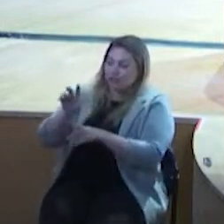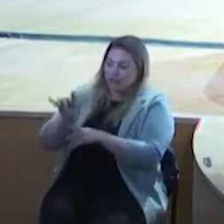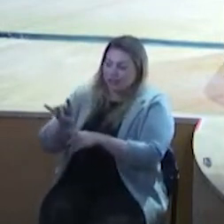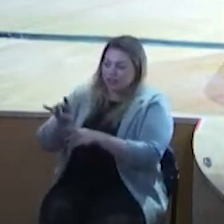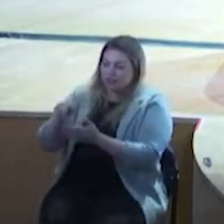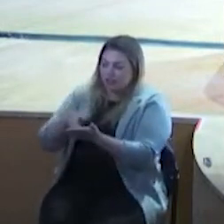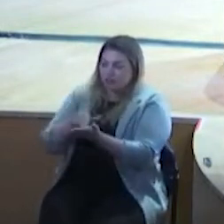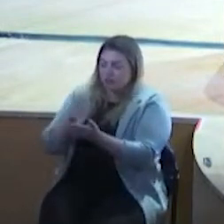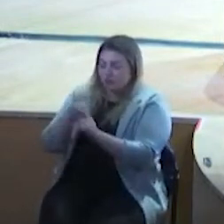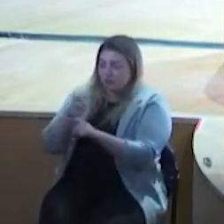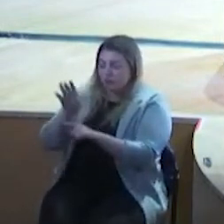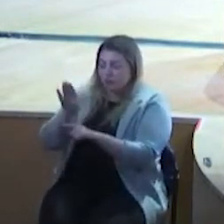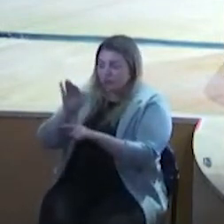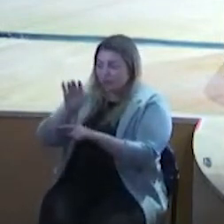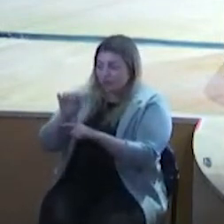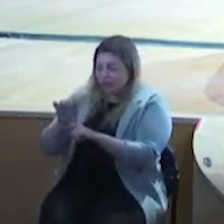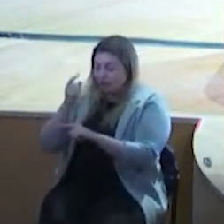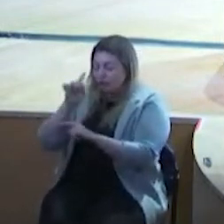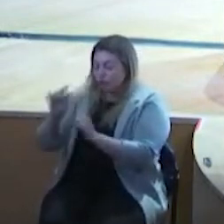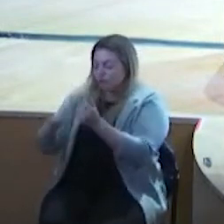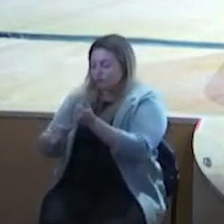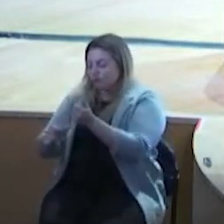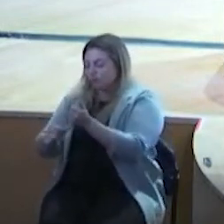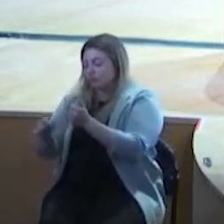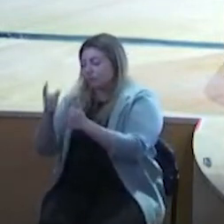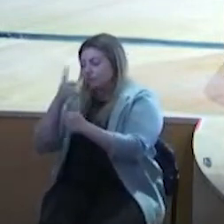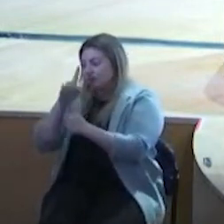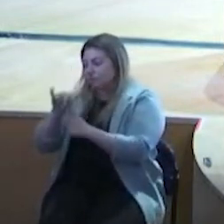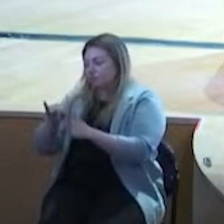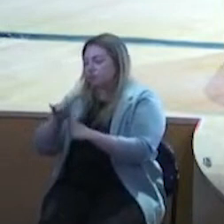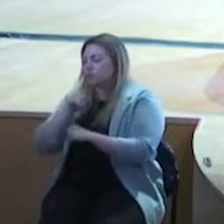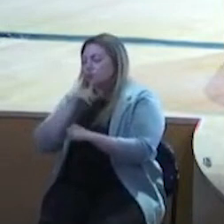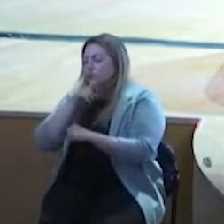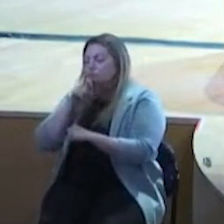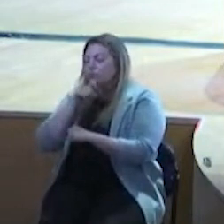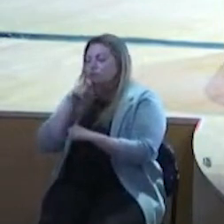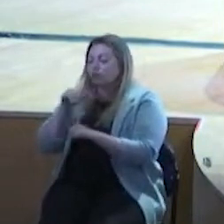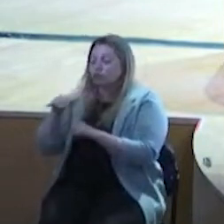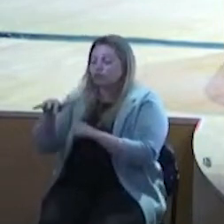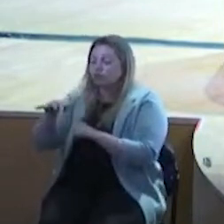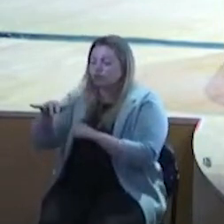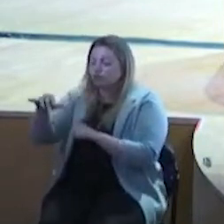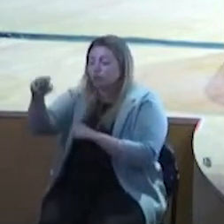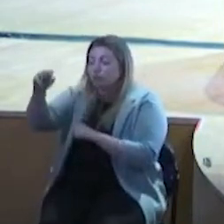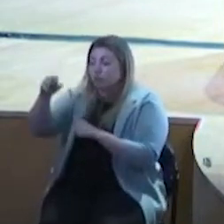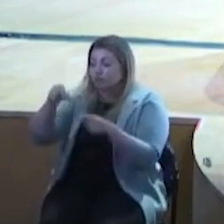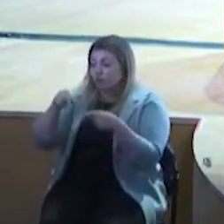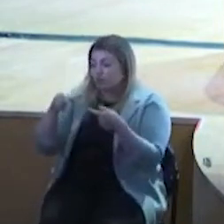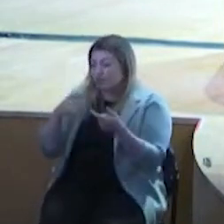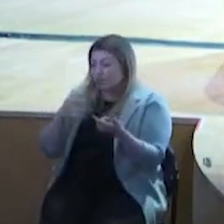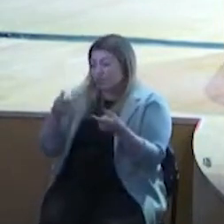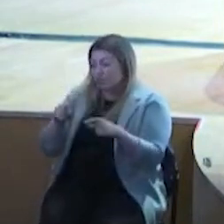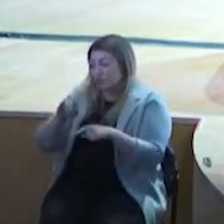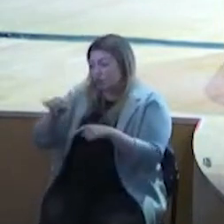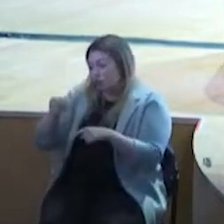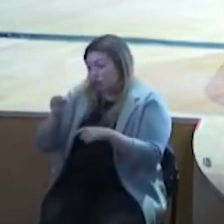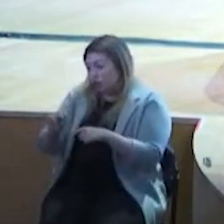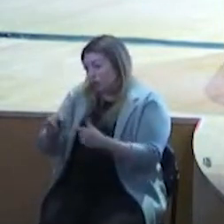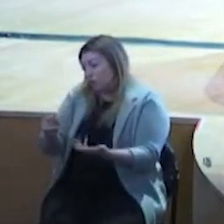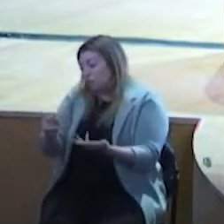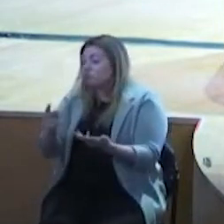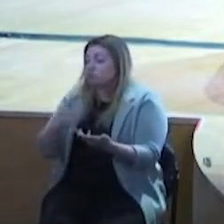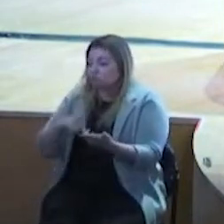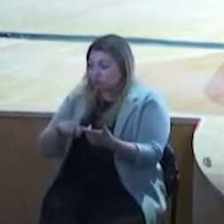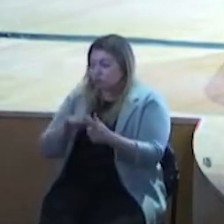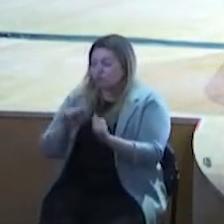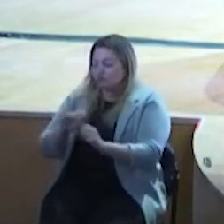assist in when the dry up. We have a dry up in January, so we're able to